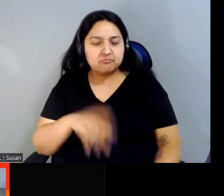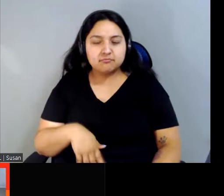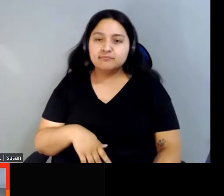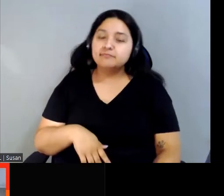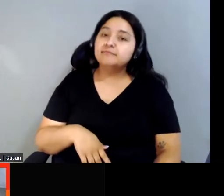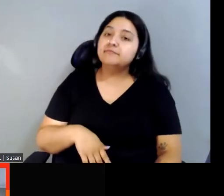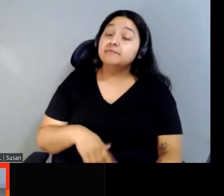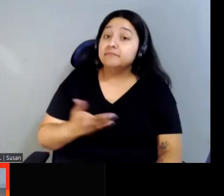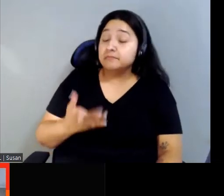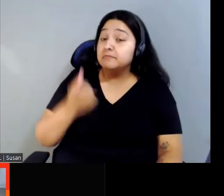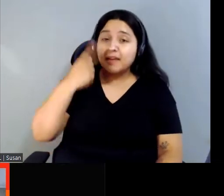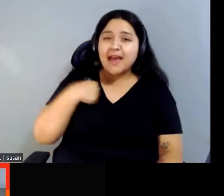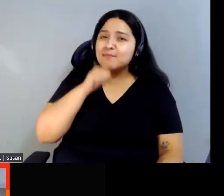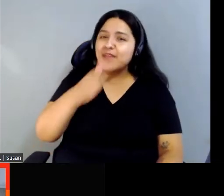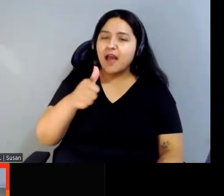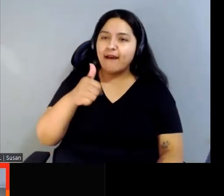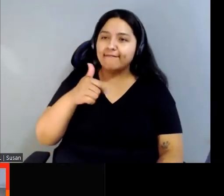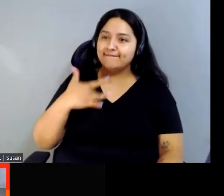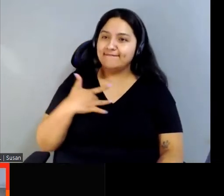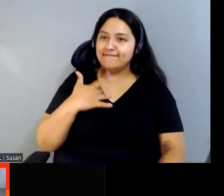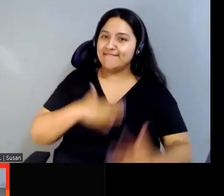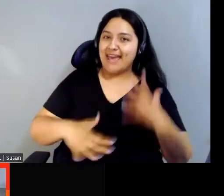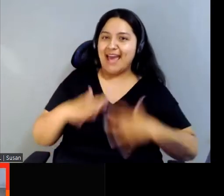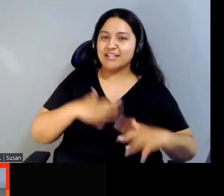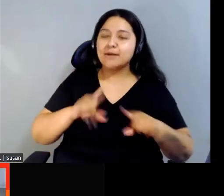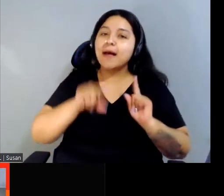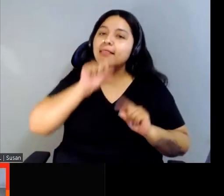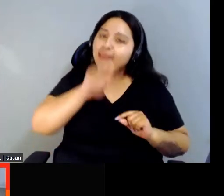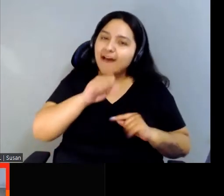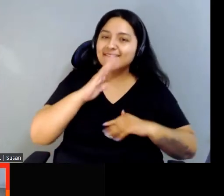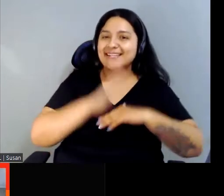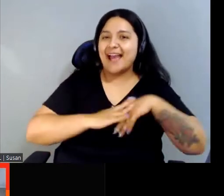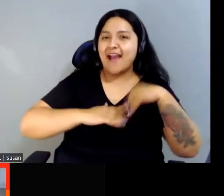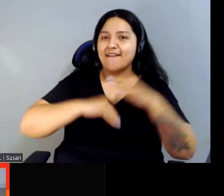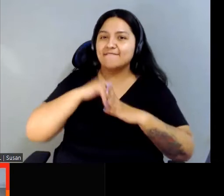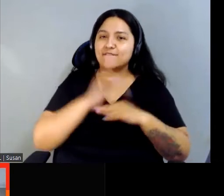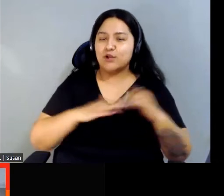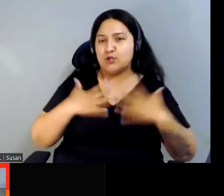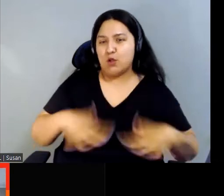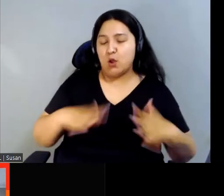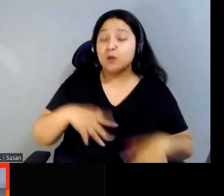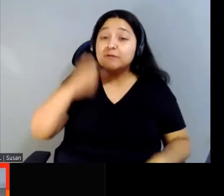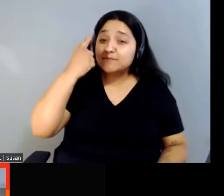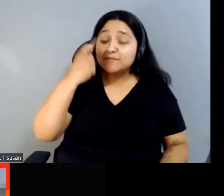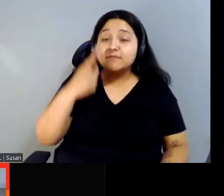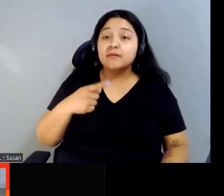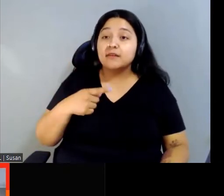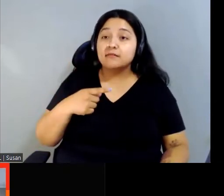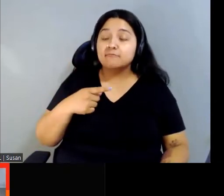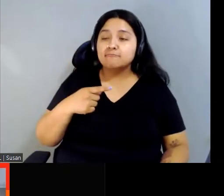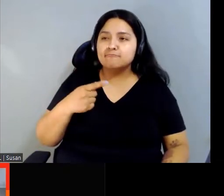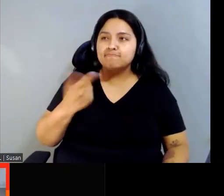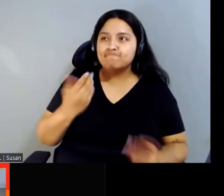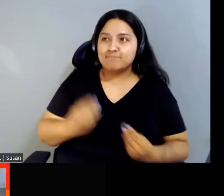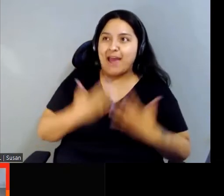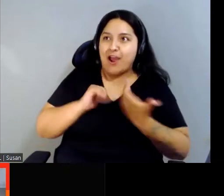person, but I am a comfort person. I was inspired by being very frustrated, to be honest. I am